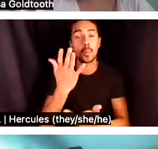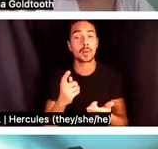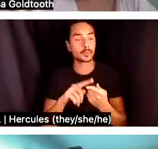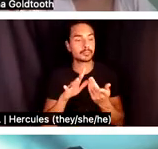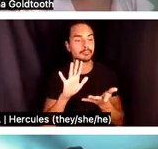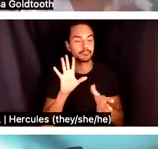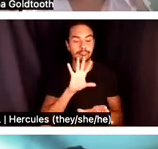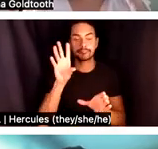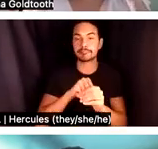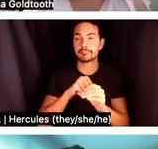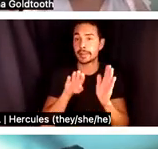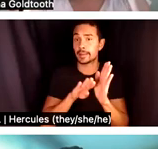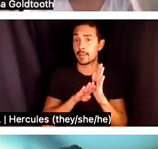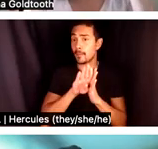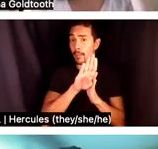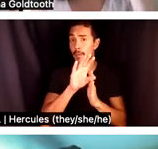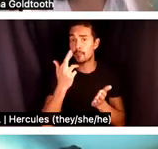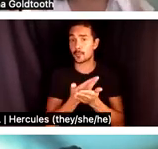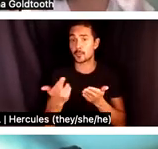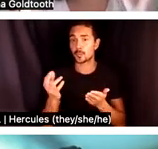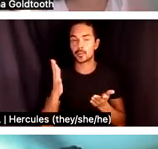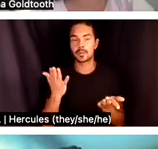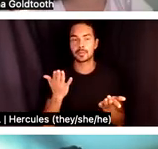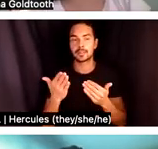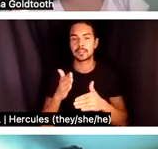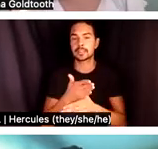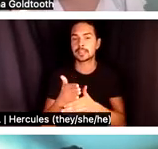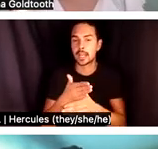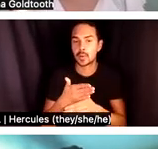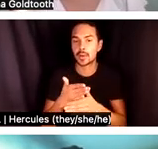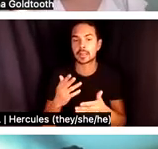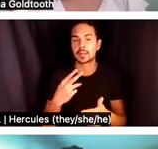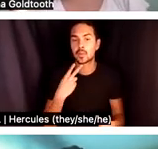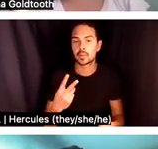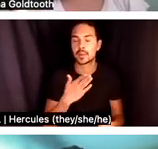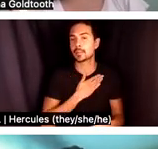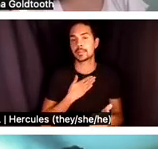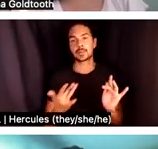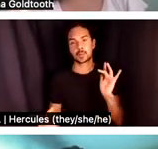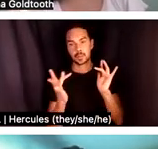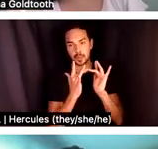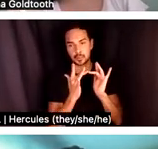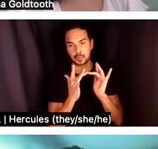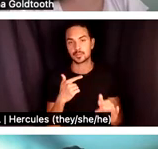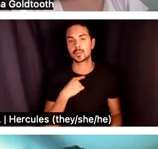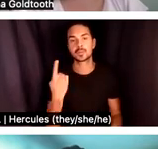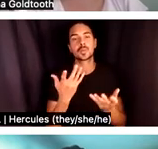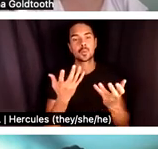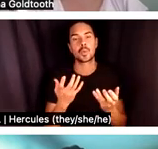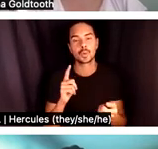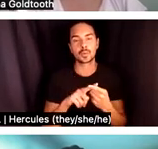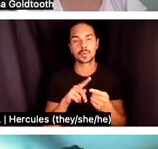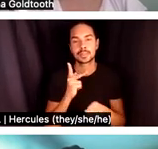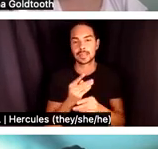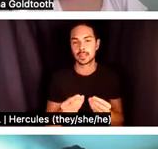part of the development of resources or sharing voice or things like that, please reach out. We really just want to keep growing